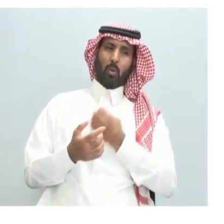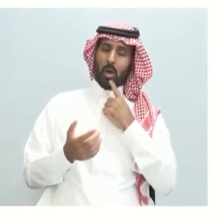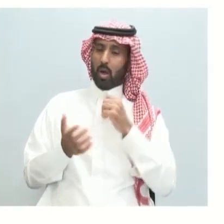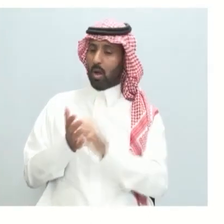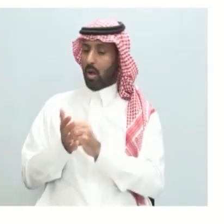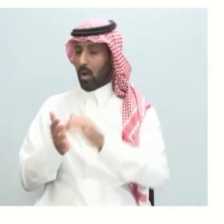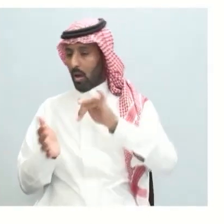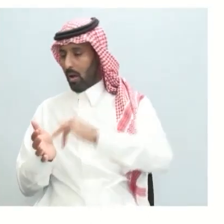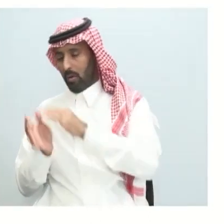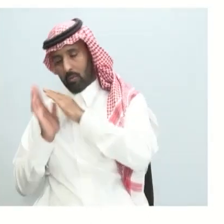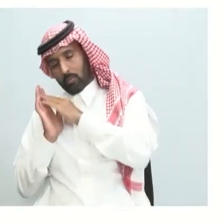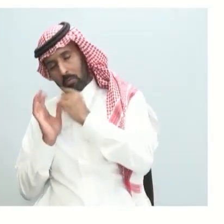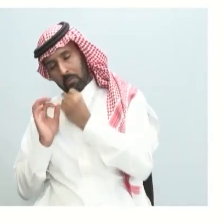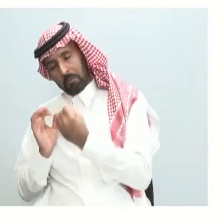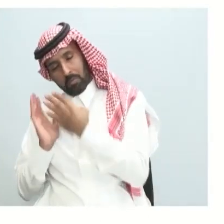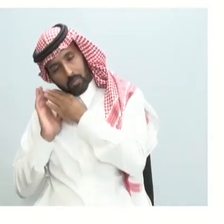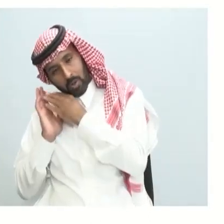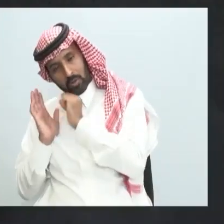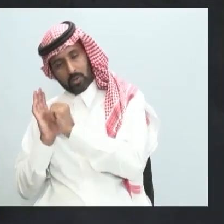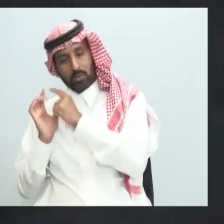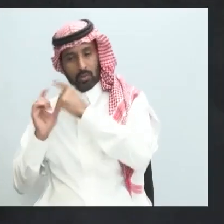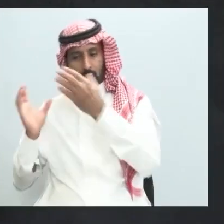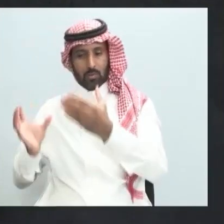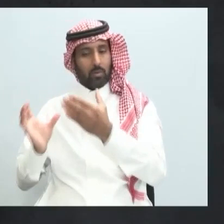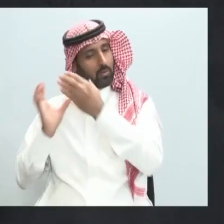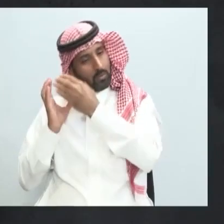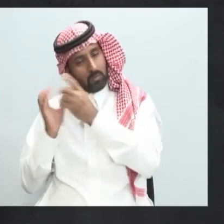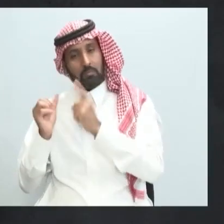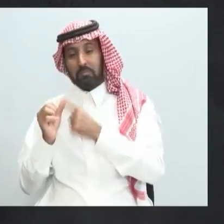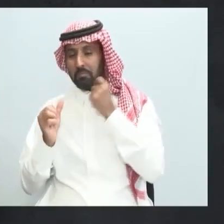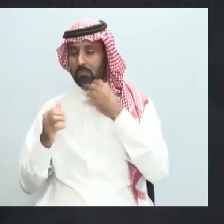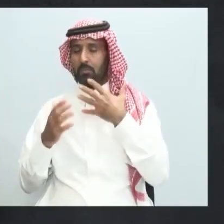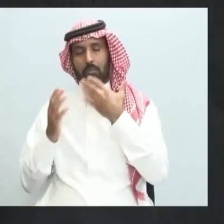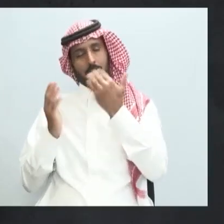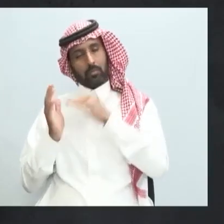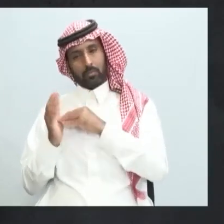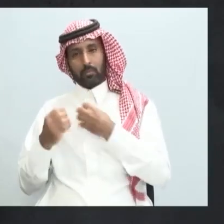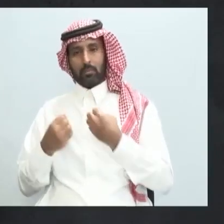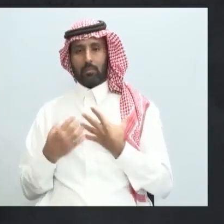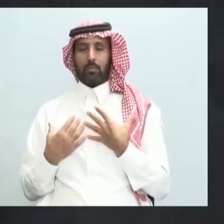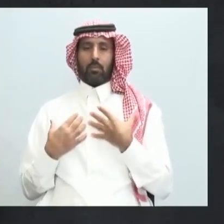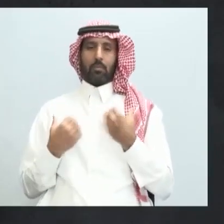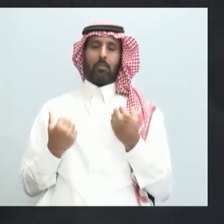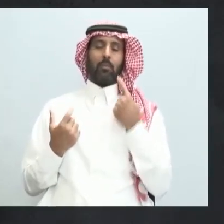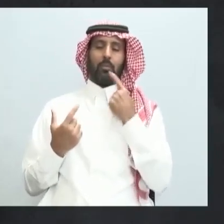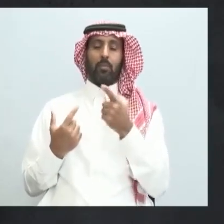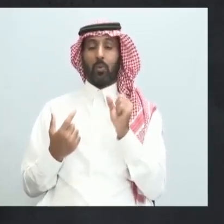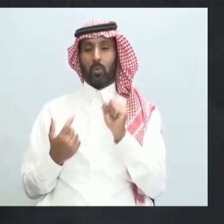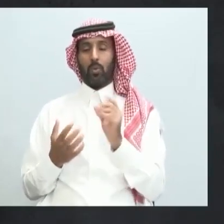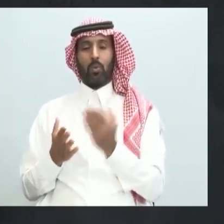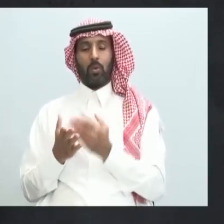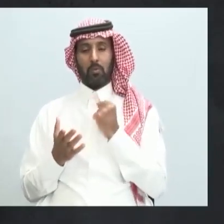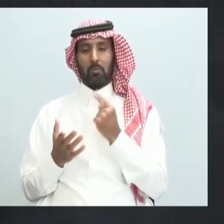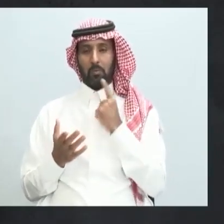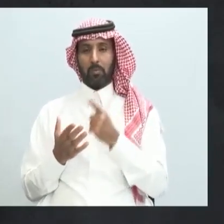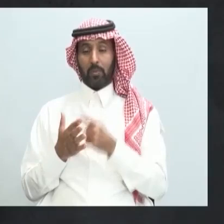your head in your own pillow. If you travel for a long time and then you come back home and you put your head on your own pillow, this